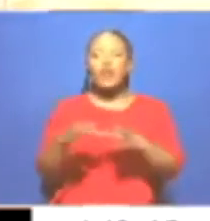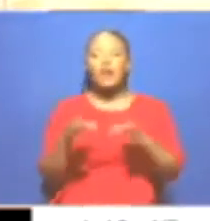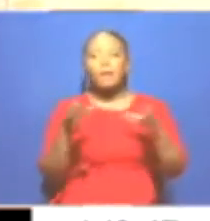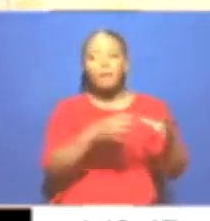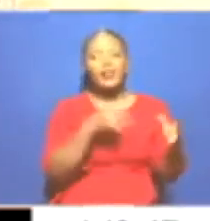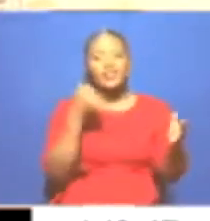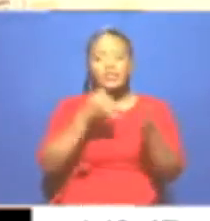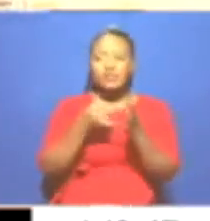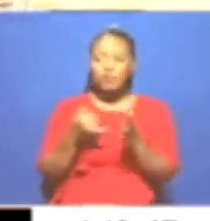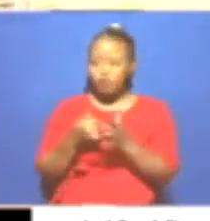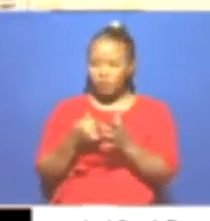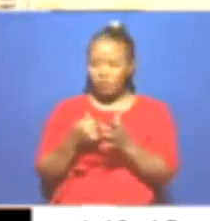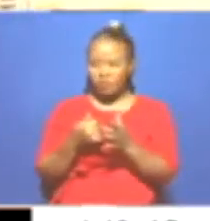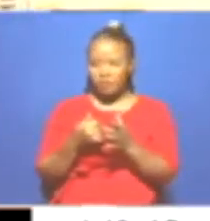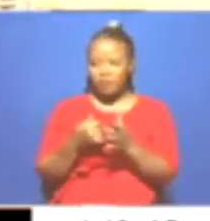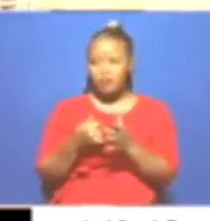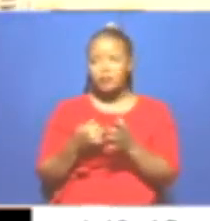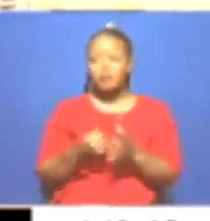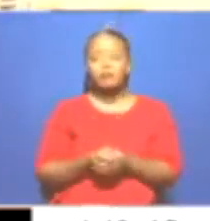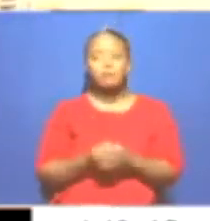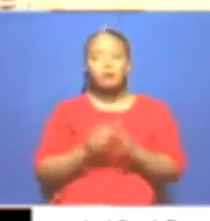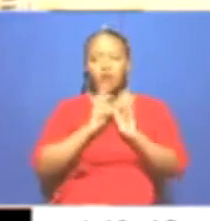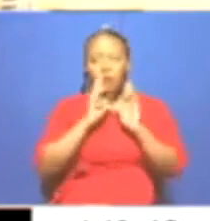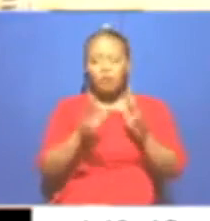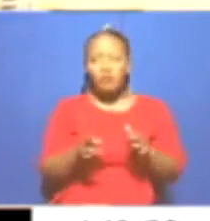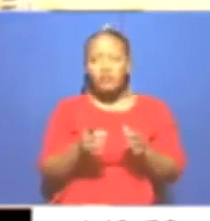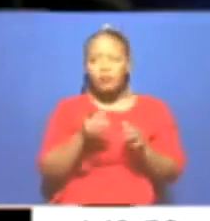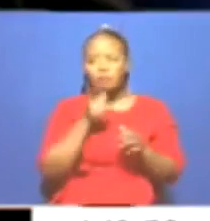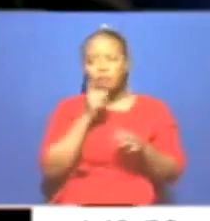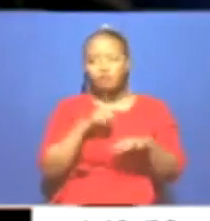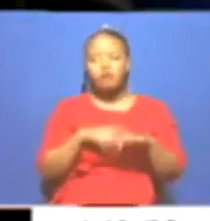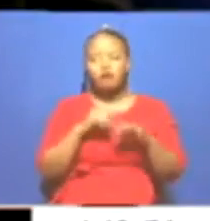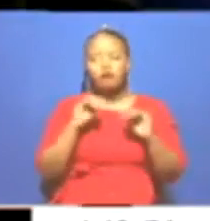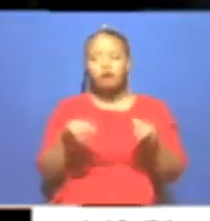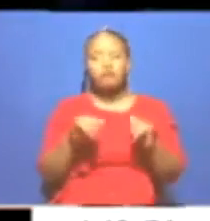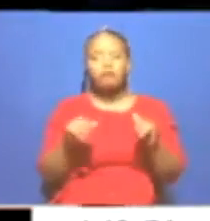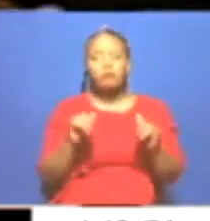presidential debate. For Lunchtime News, I'm Safin Acheng Ouma.